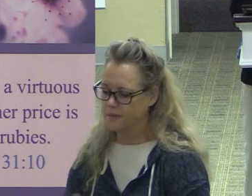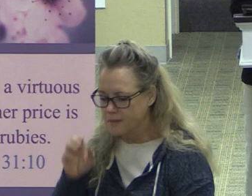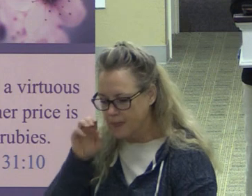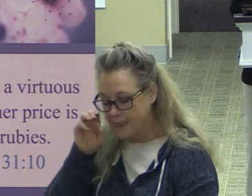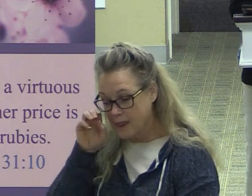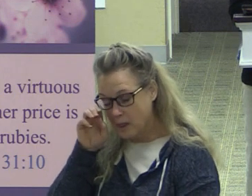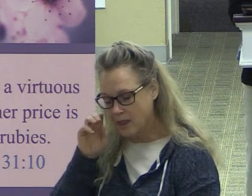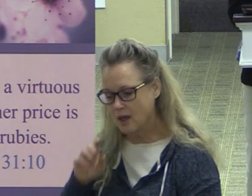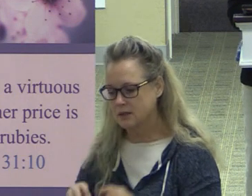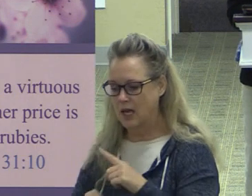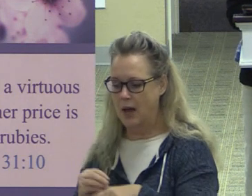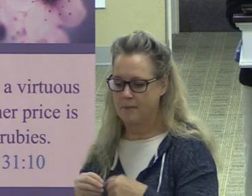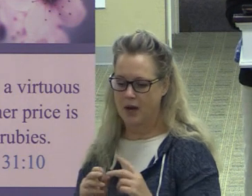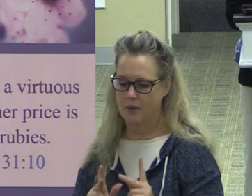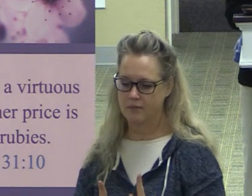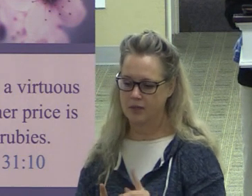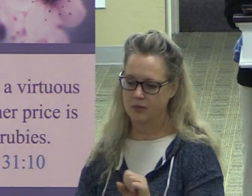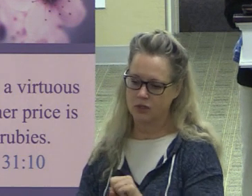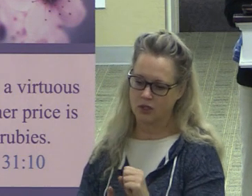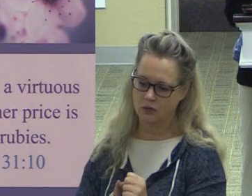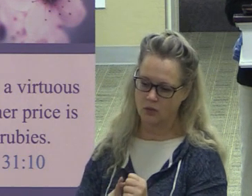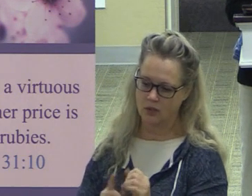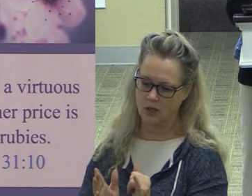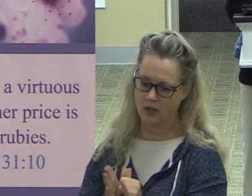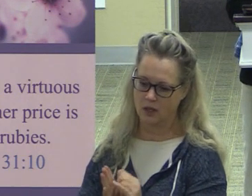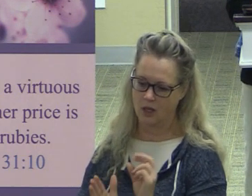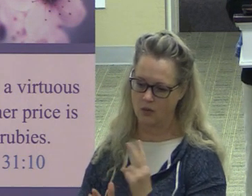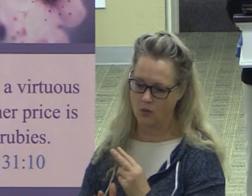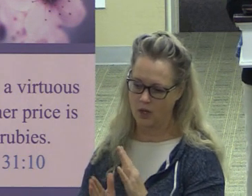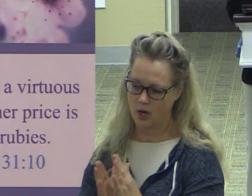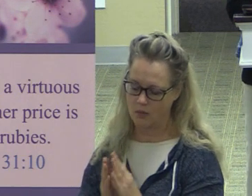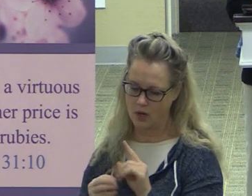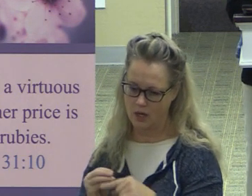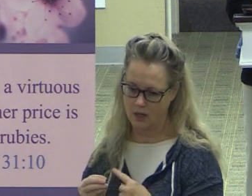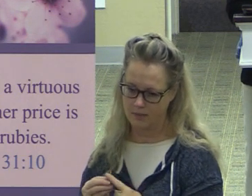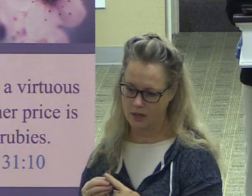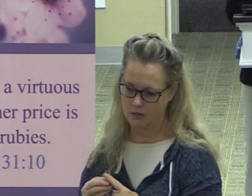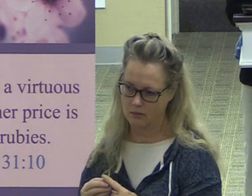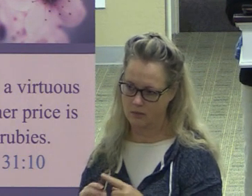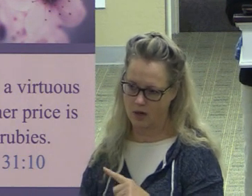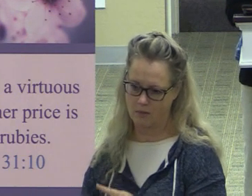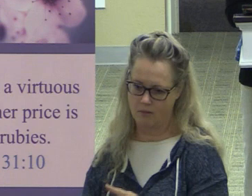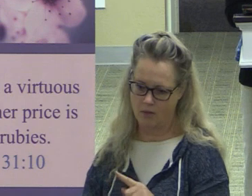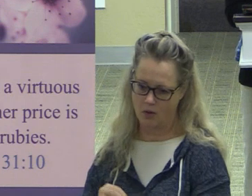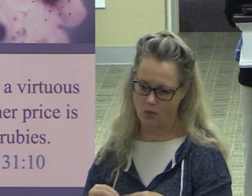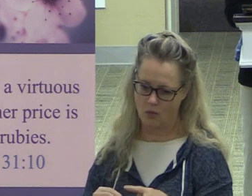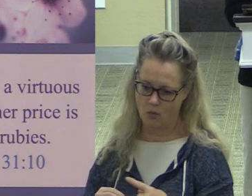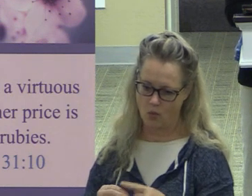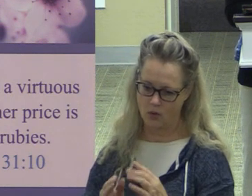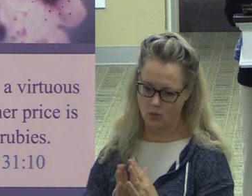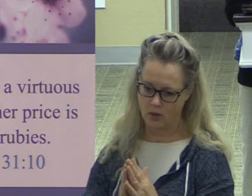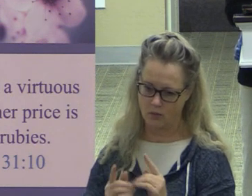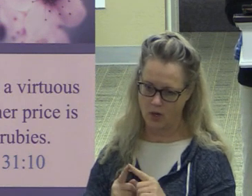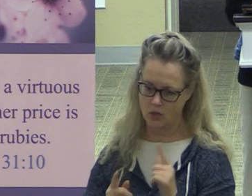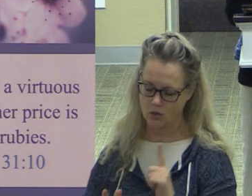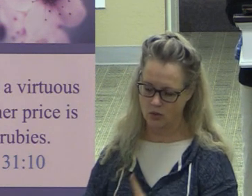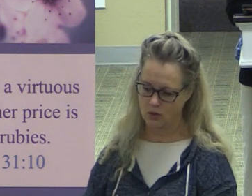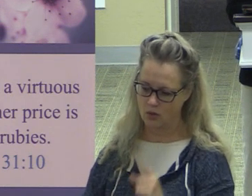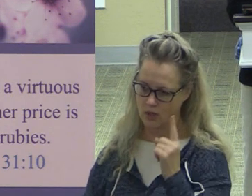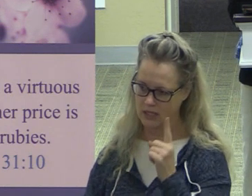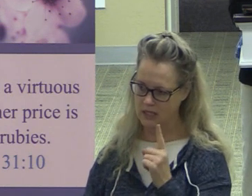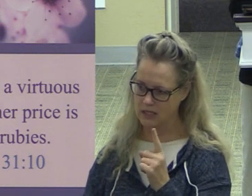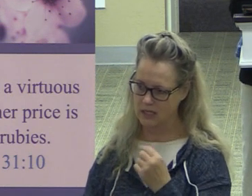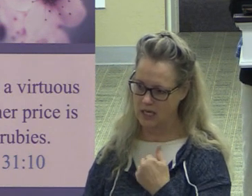people and situations that we are praying about. But when we pray to the Lord, he has